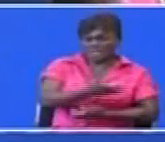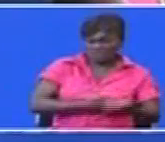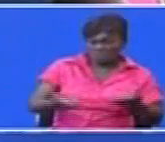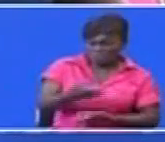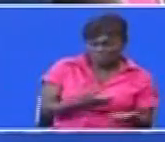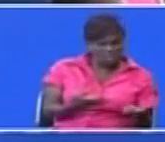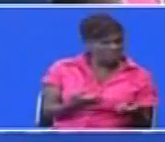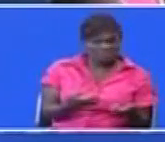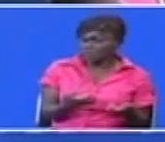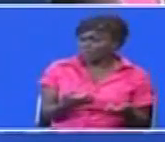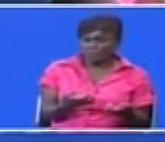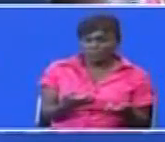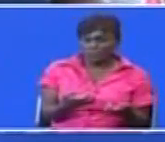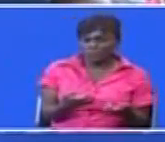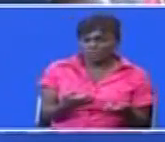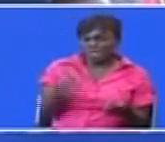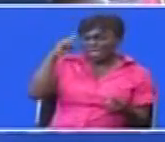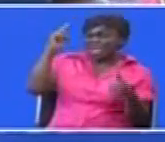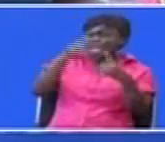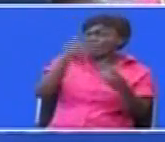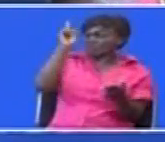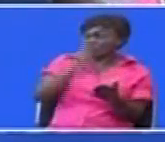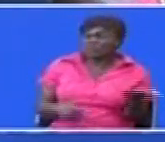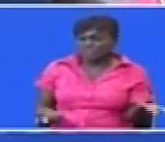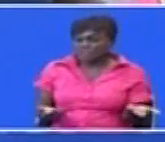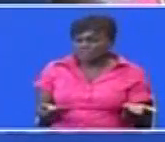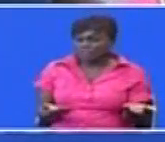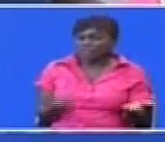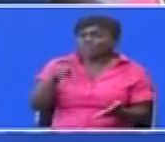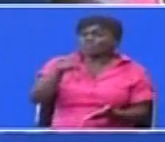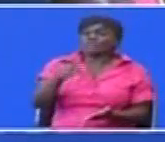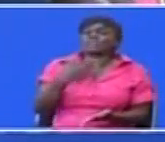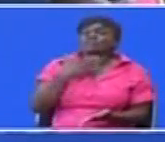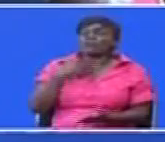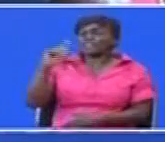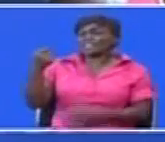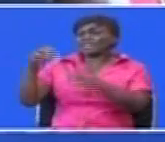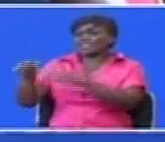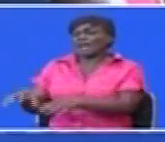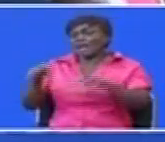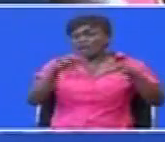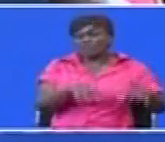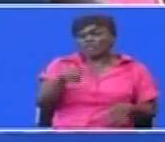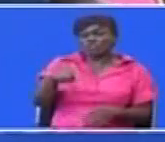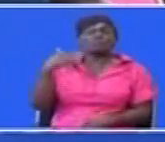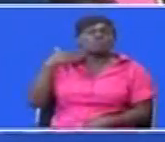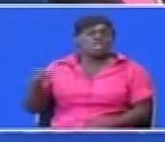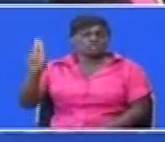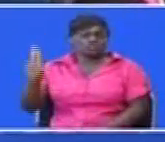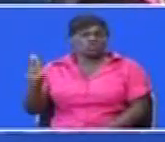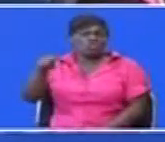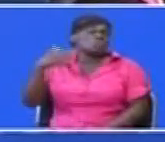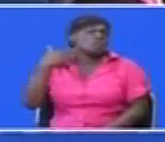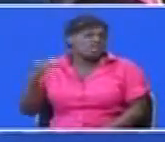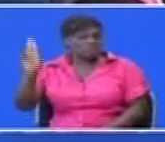hii kwa sababu jameni unataka wa Kenya waumie kwa sababu unachukia Uhuru. Kama